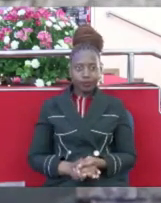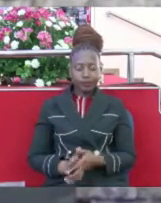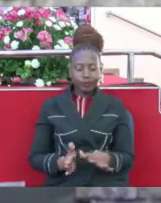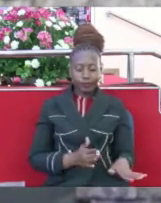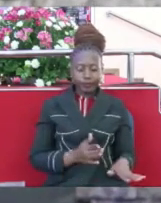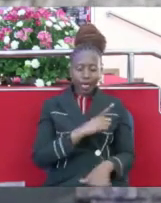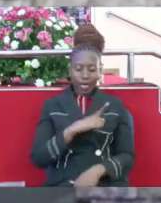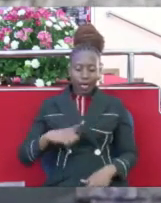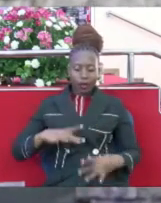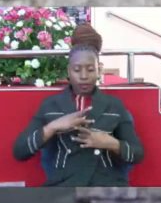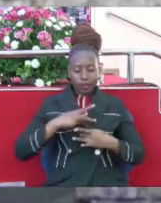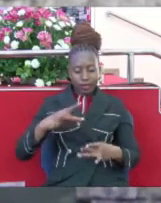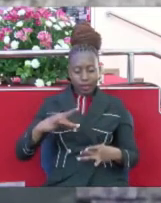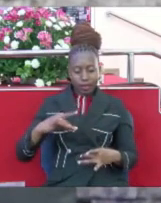us